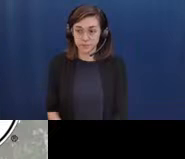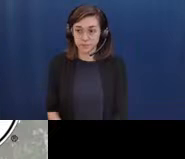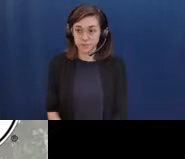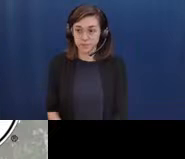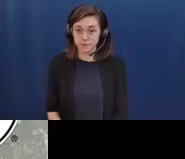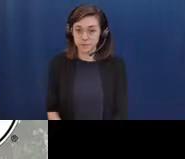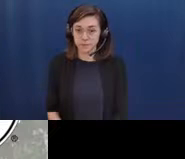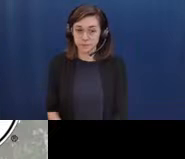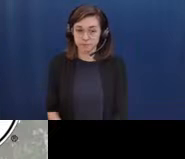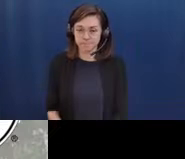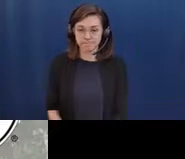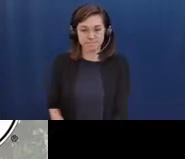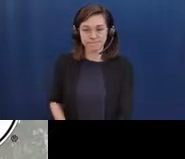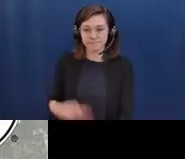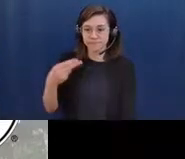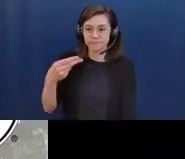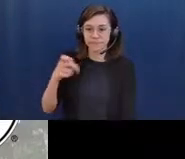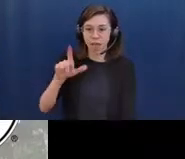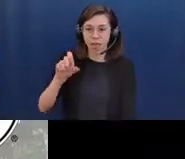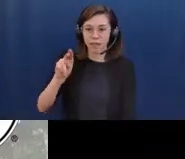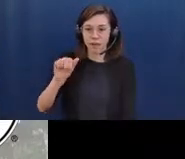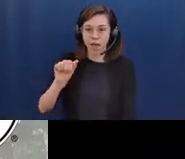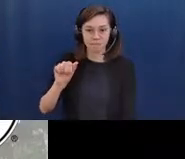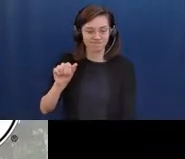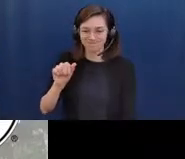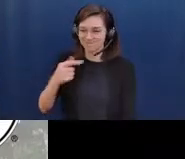We can't hear you, Bruce.